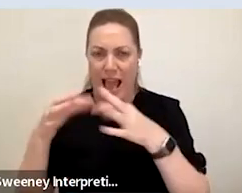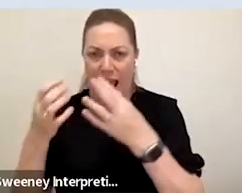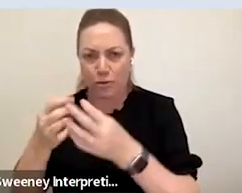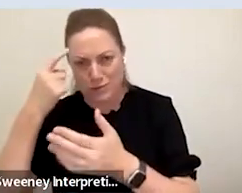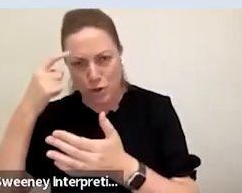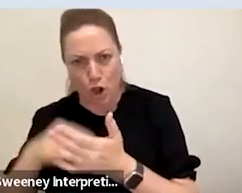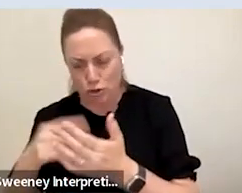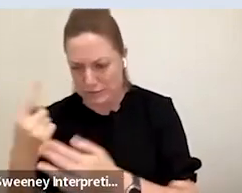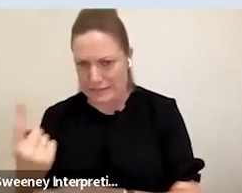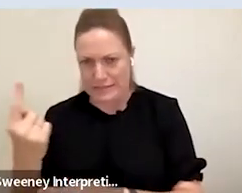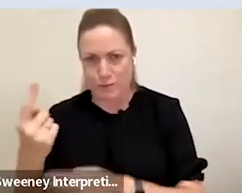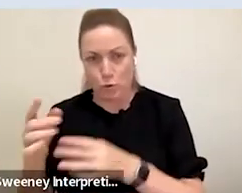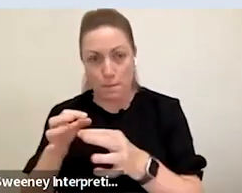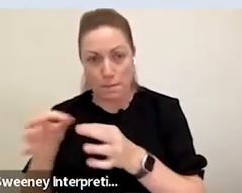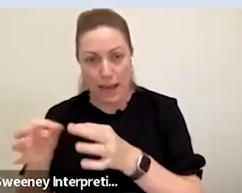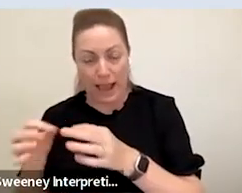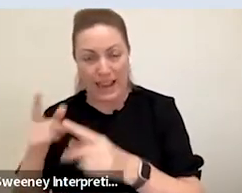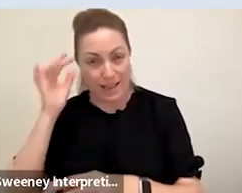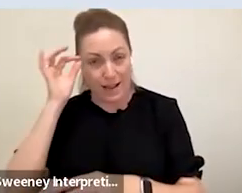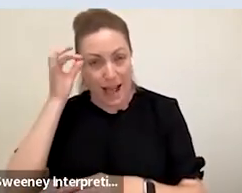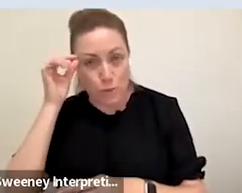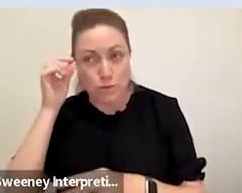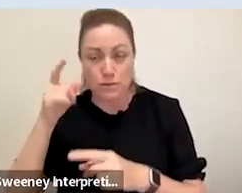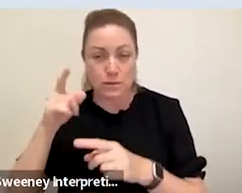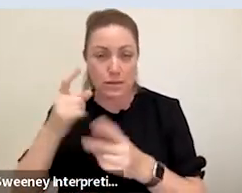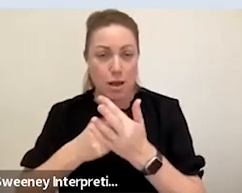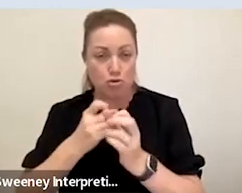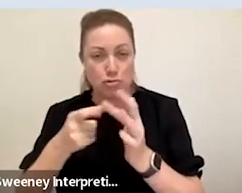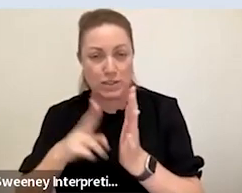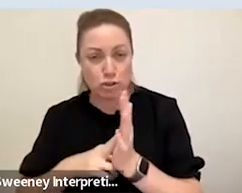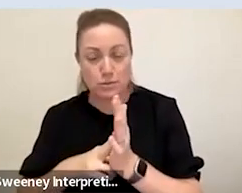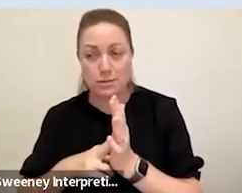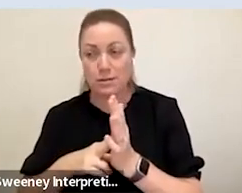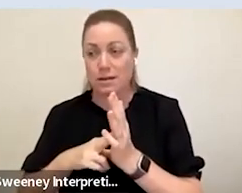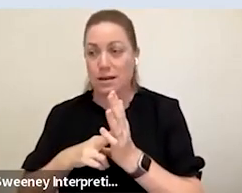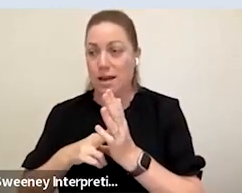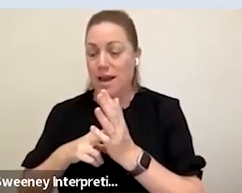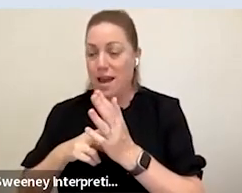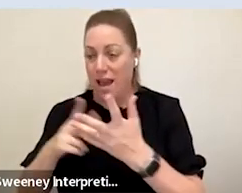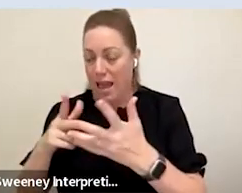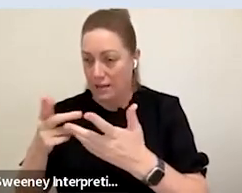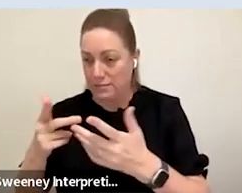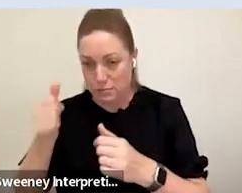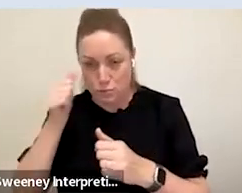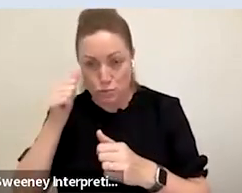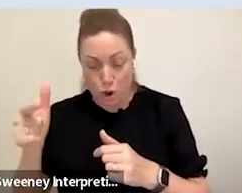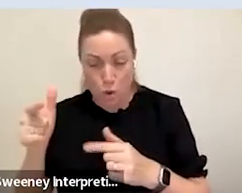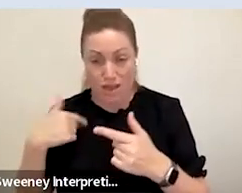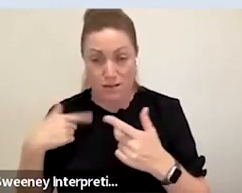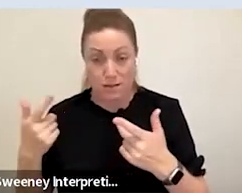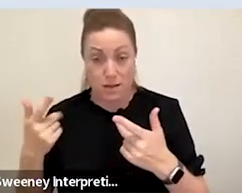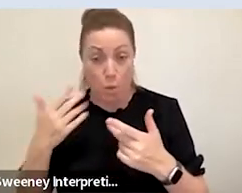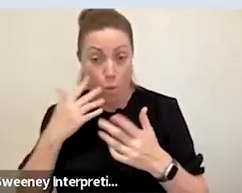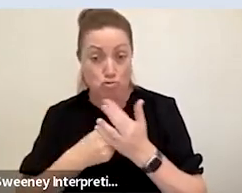the community, the municipal and the regional levels, and then embed the knowledge in our relief and recovery to ensure that there are